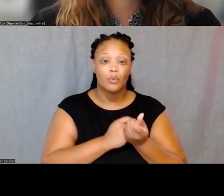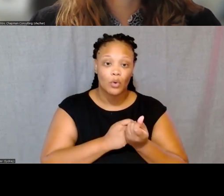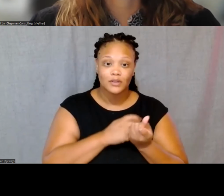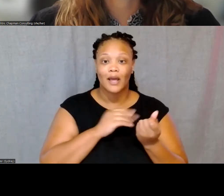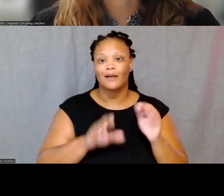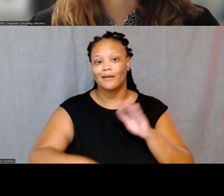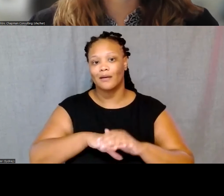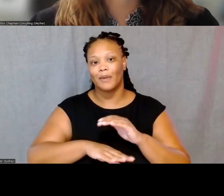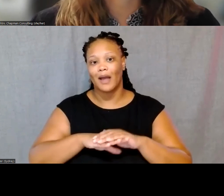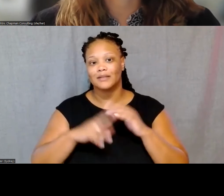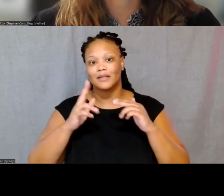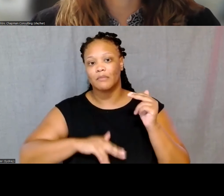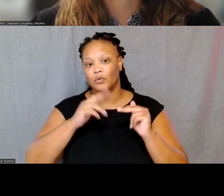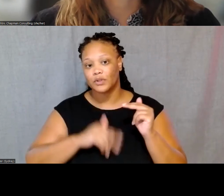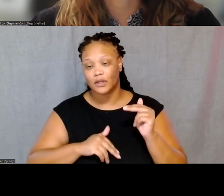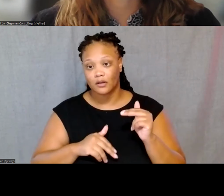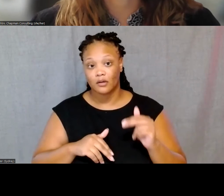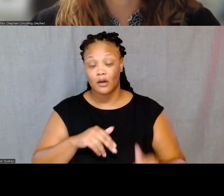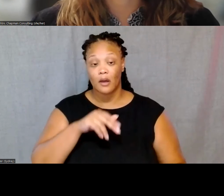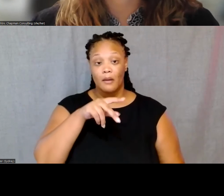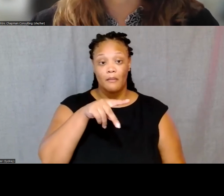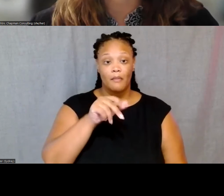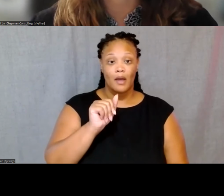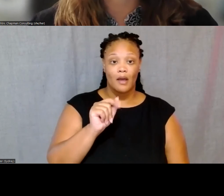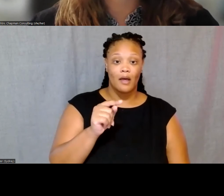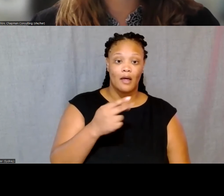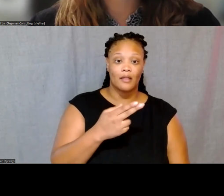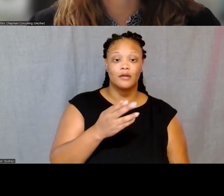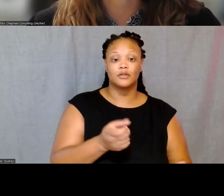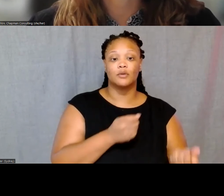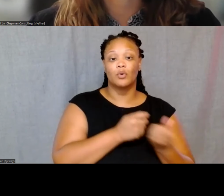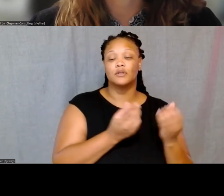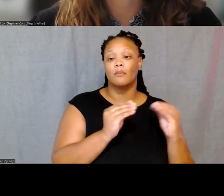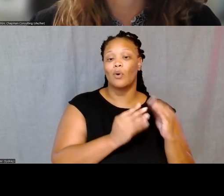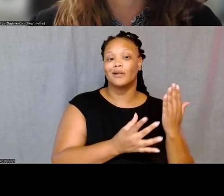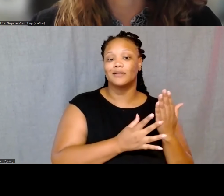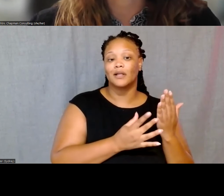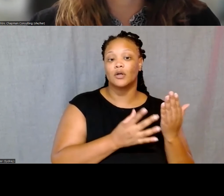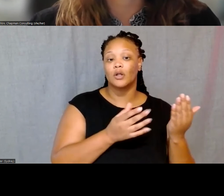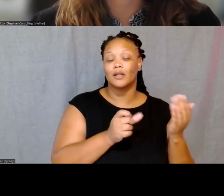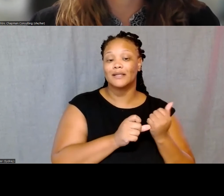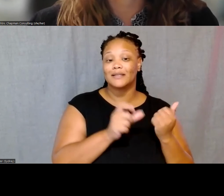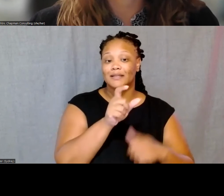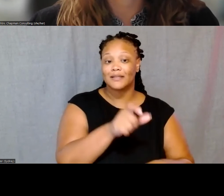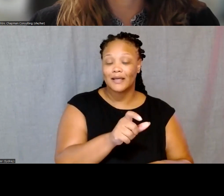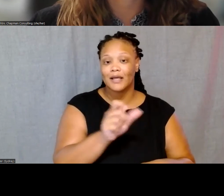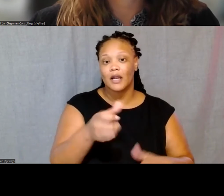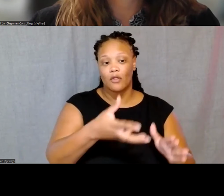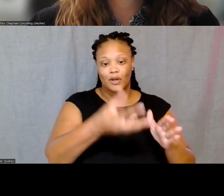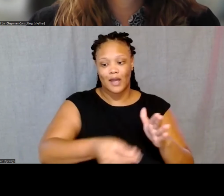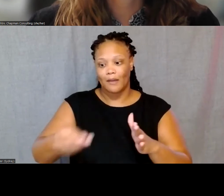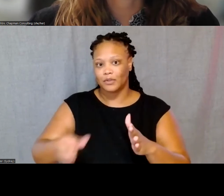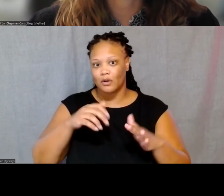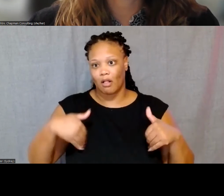building. While the PATH funding will support more of those technical assistance needs and other gaps that are not addressed by the